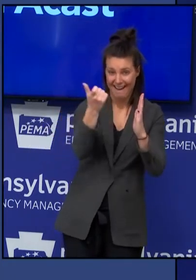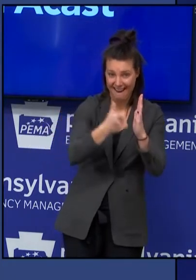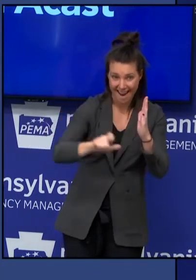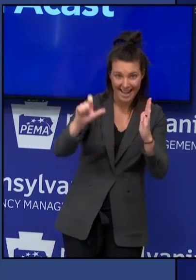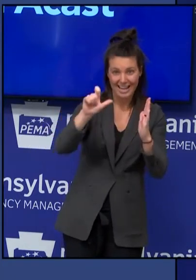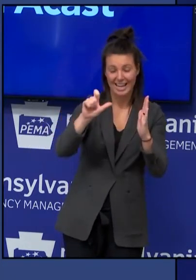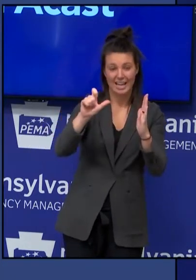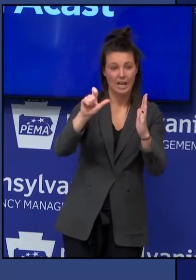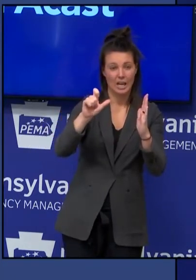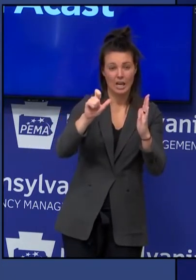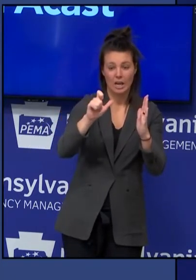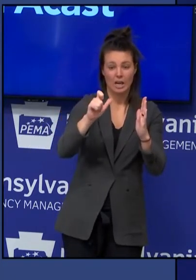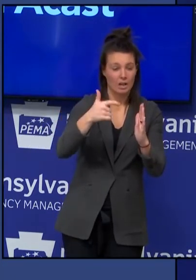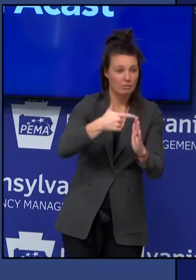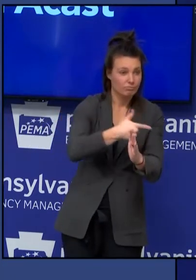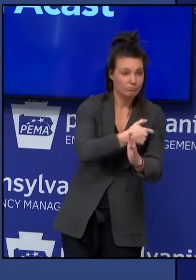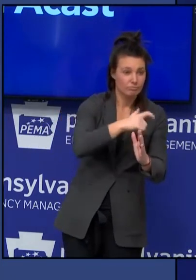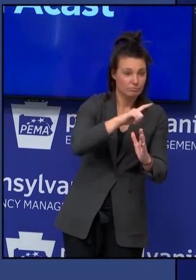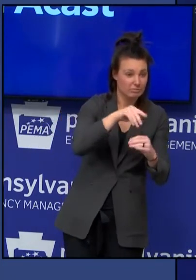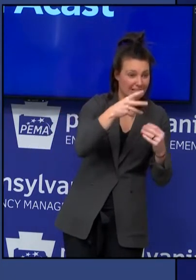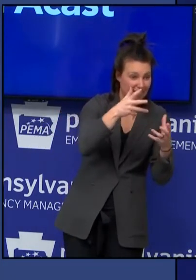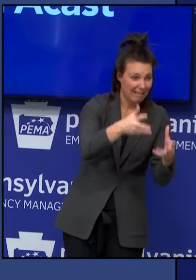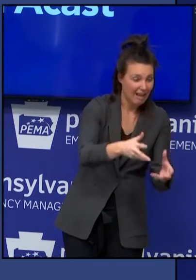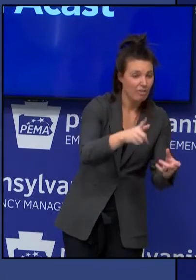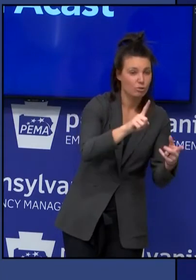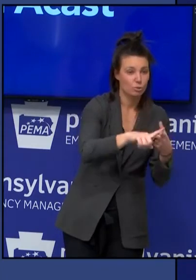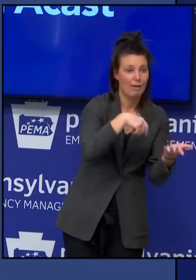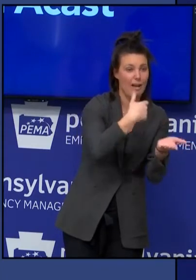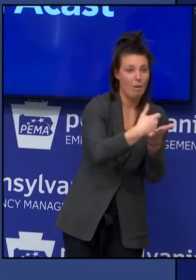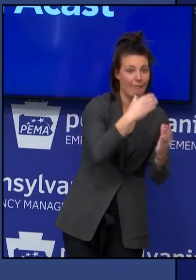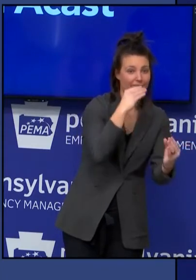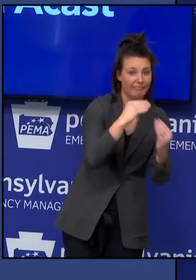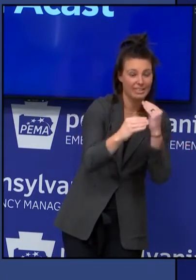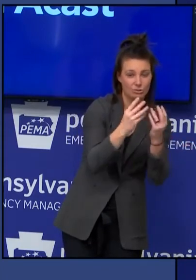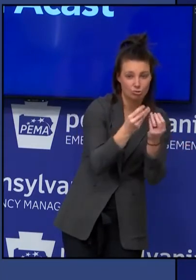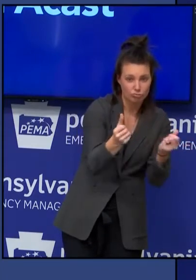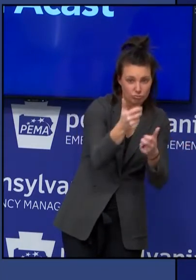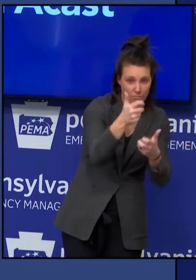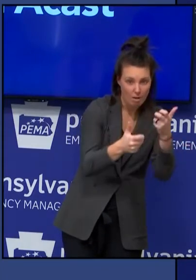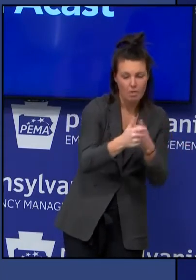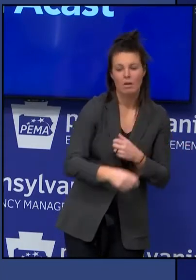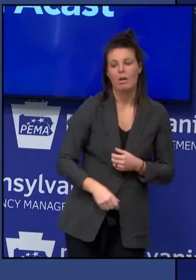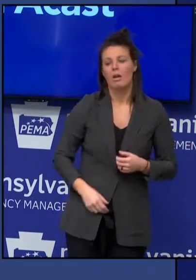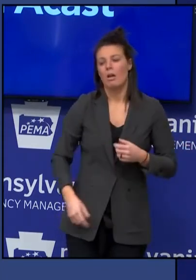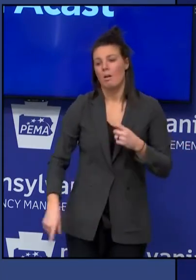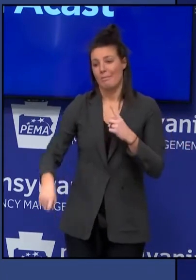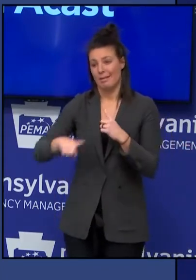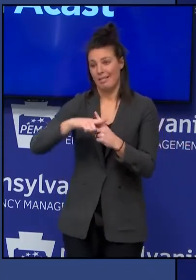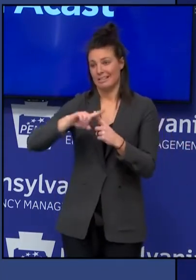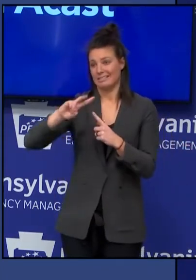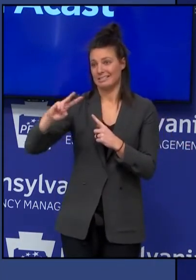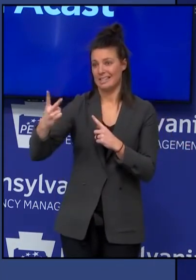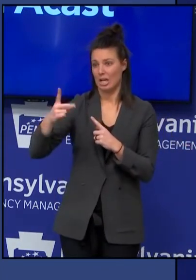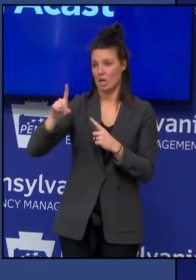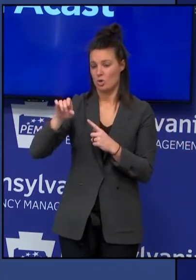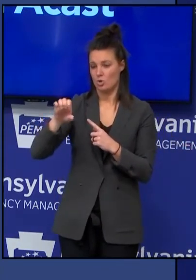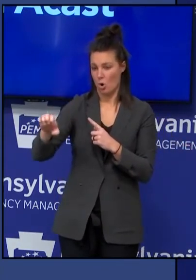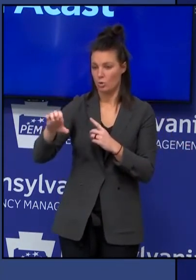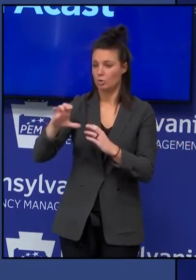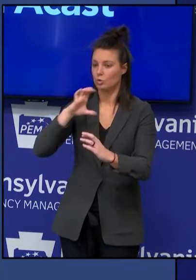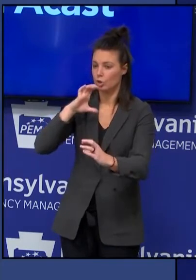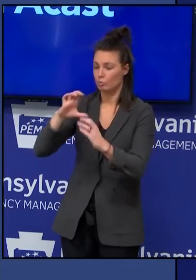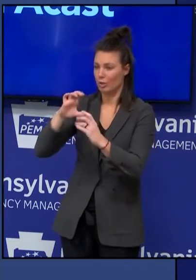could use in the immediate to help address this. We also allowed this a second dose to be communicated to